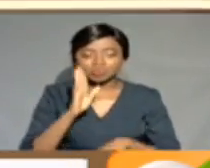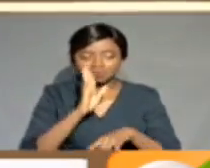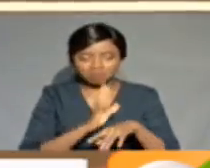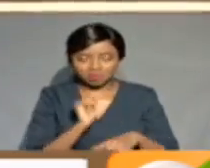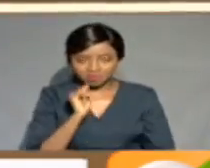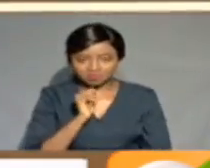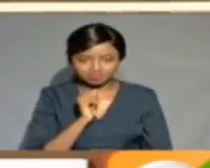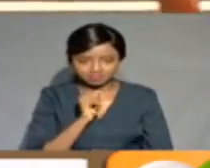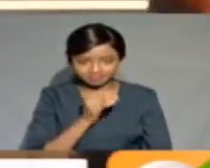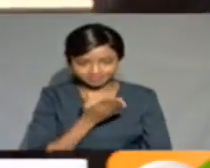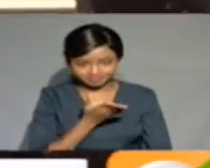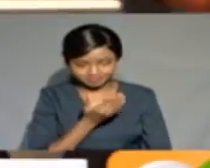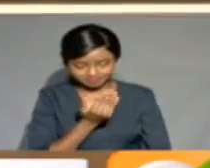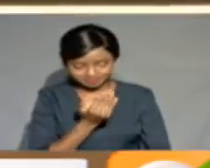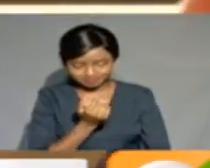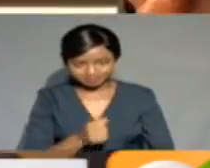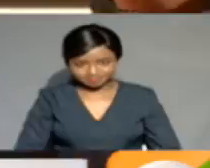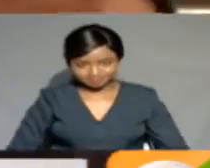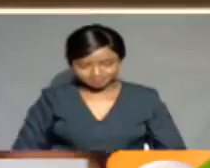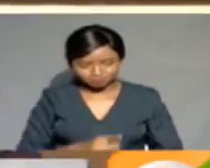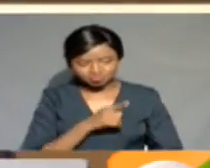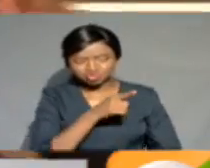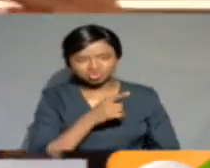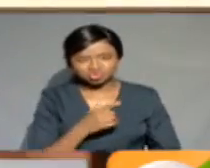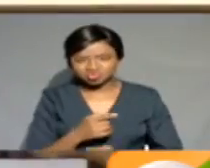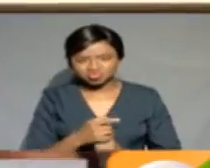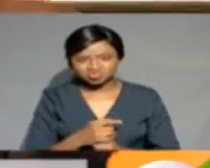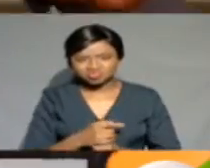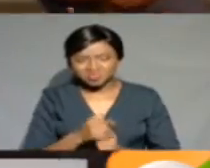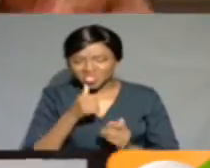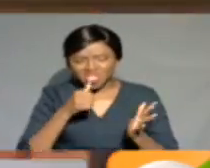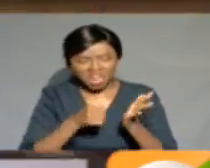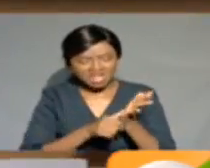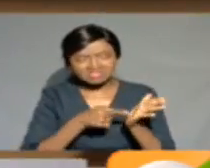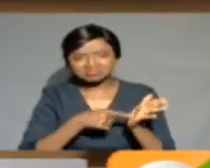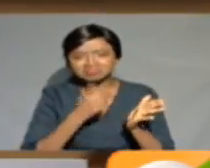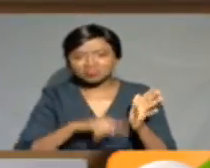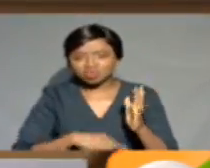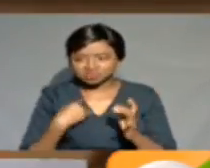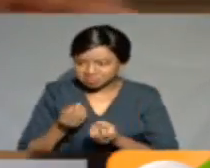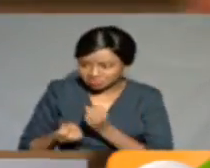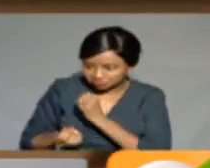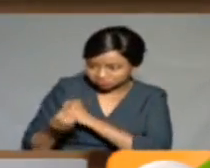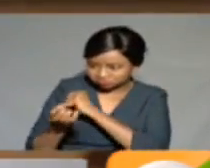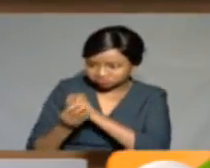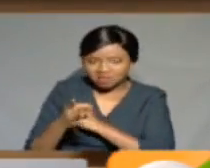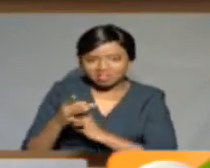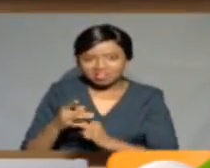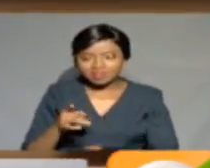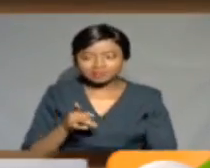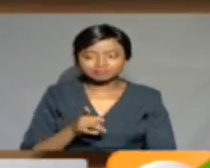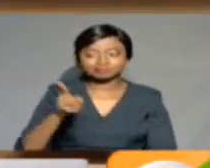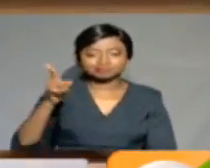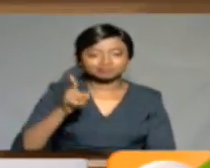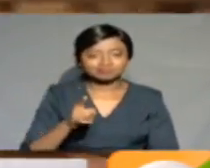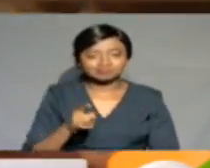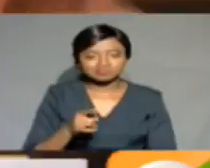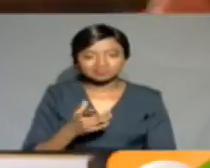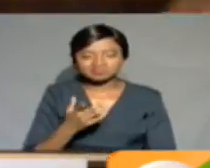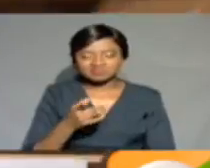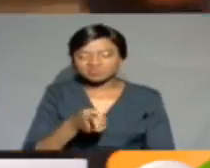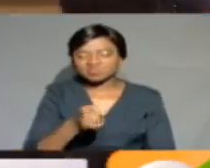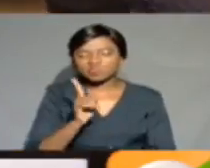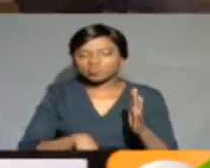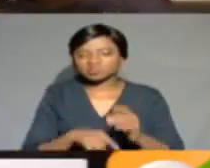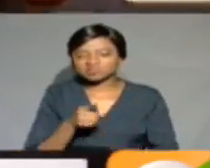me and asked me what was in the calling letter. I enumerated, and then they pointed at some part of my body